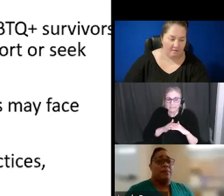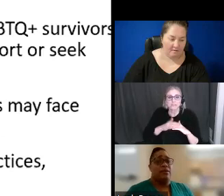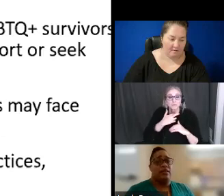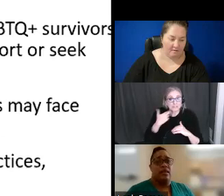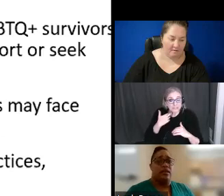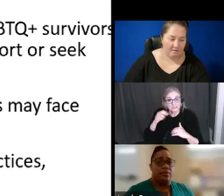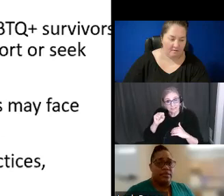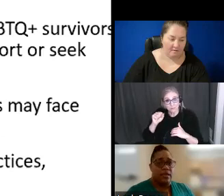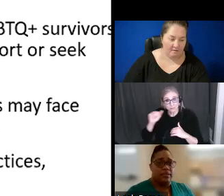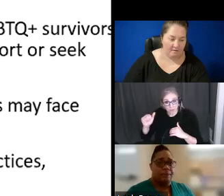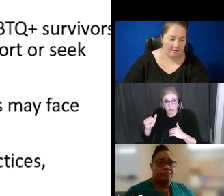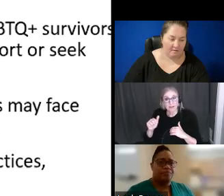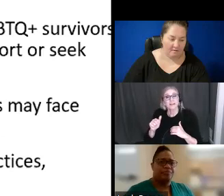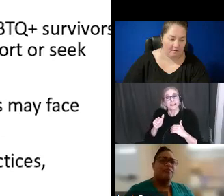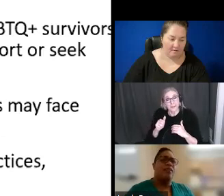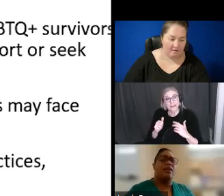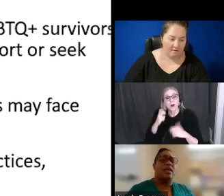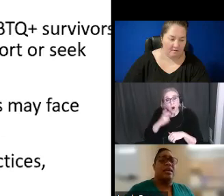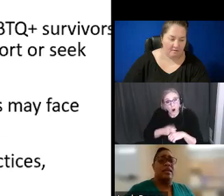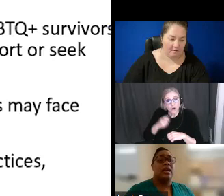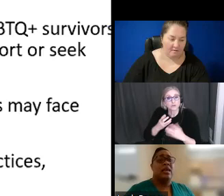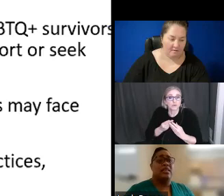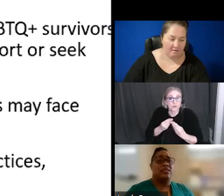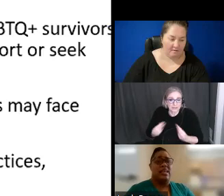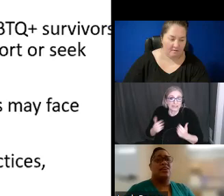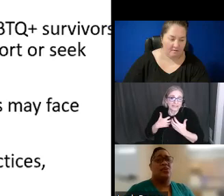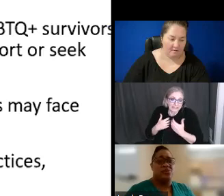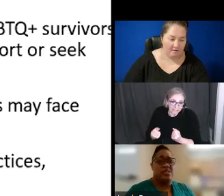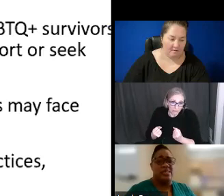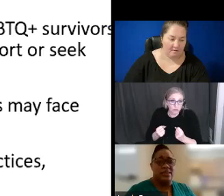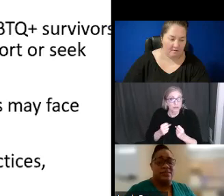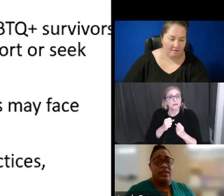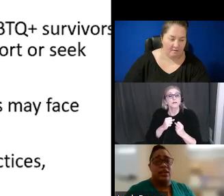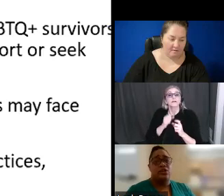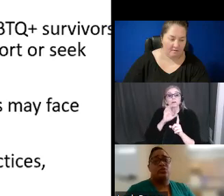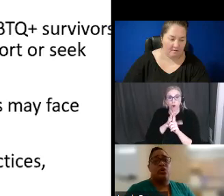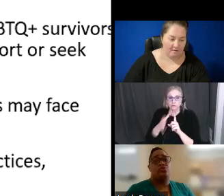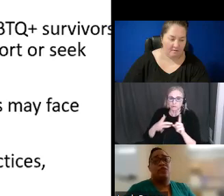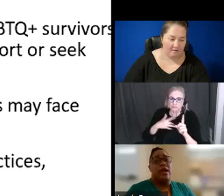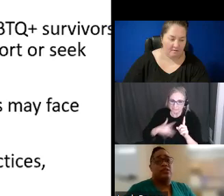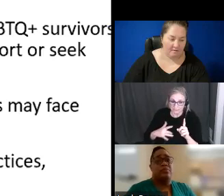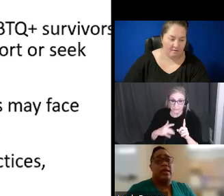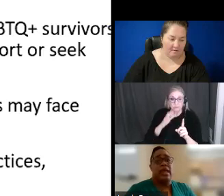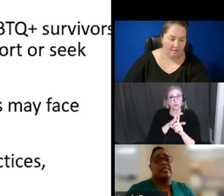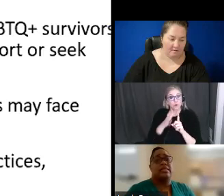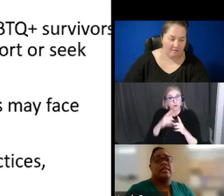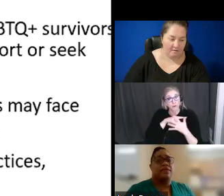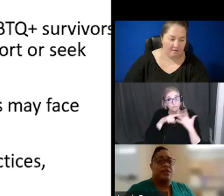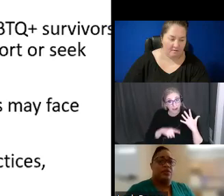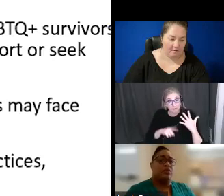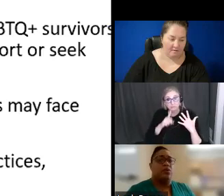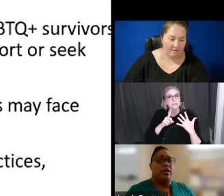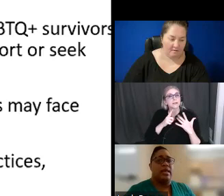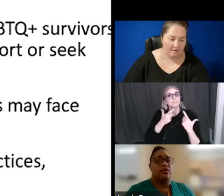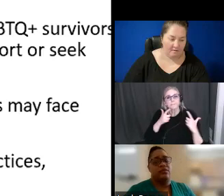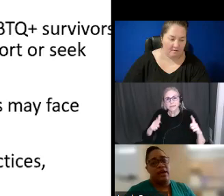and complicate the healing process. Again, it looks like cultural sensitivity. So cultural factors play a